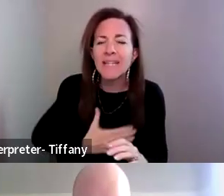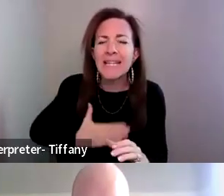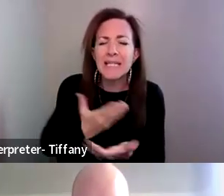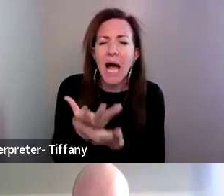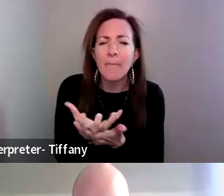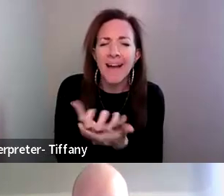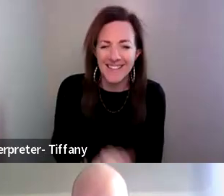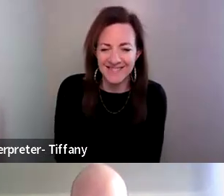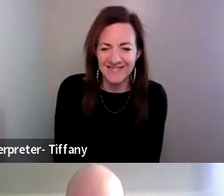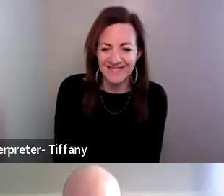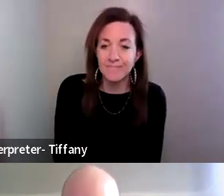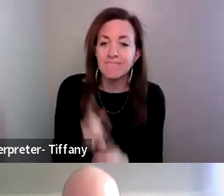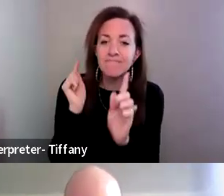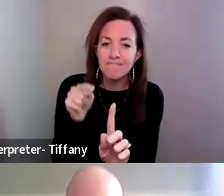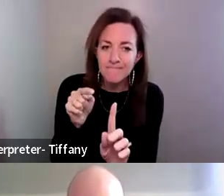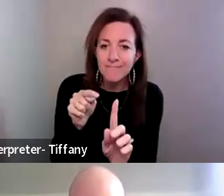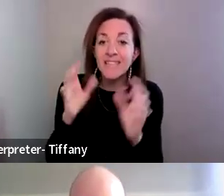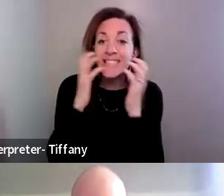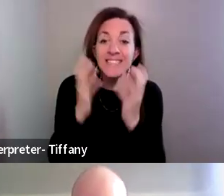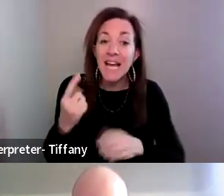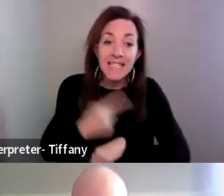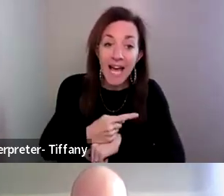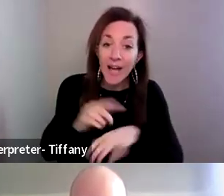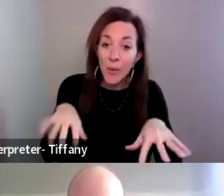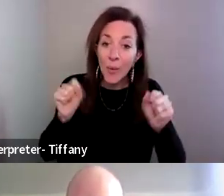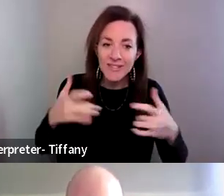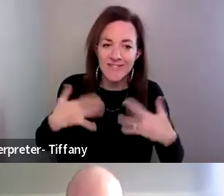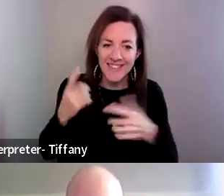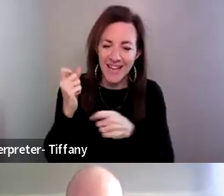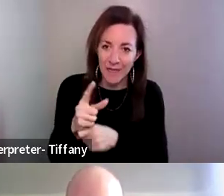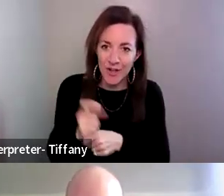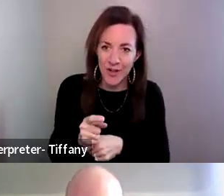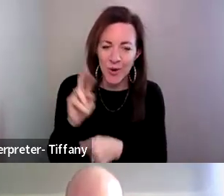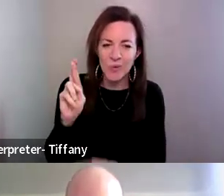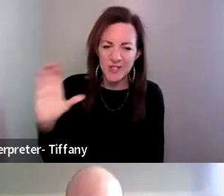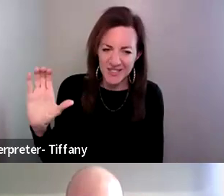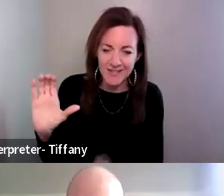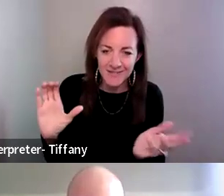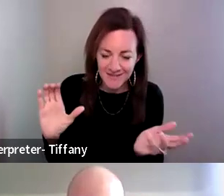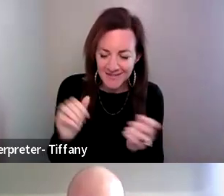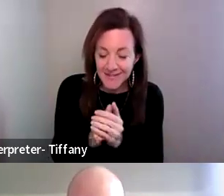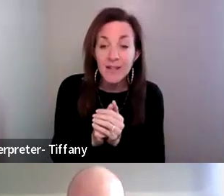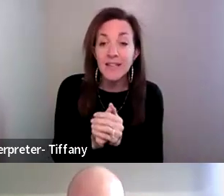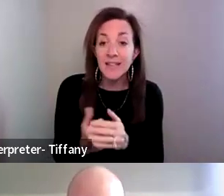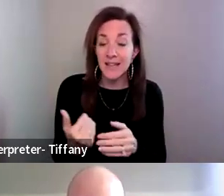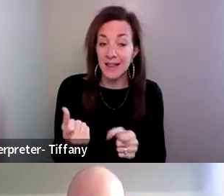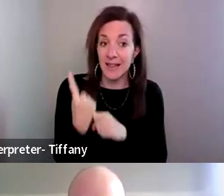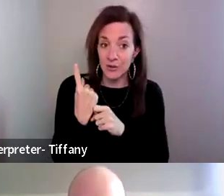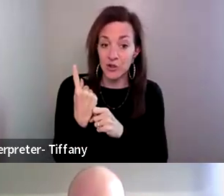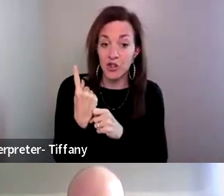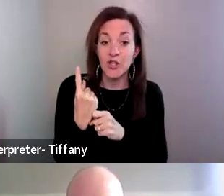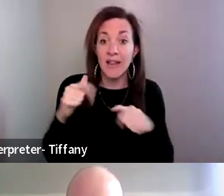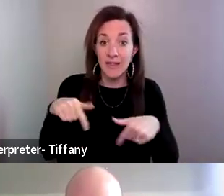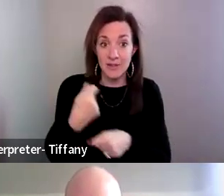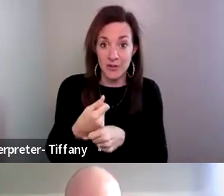Anyway, back to the point. Here we are, Santa Day. We host this event every year at our regional center. The last year and